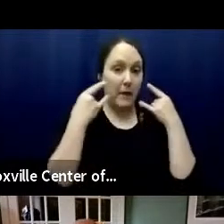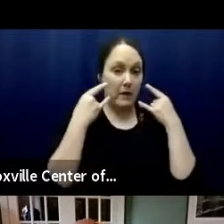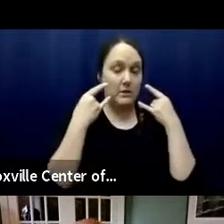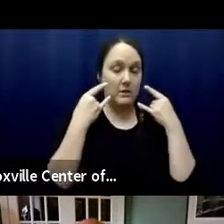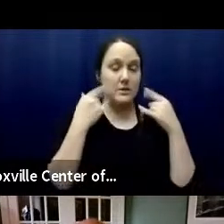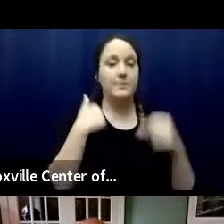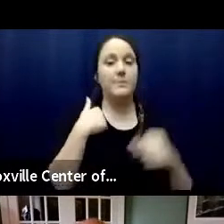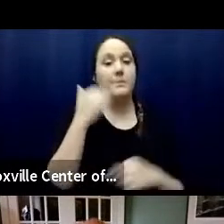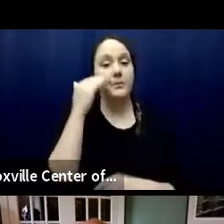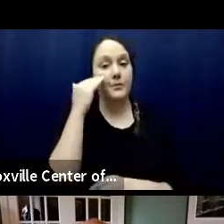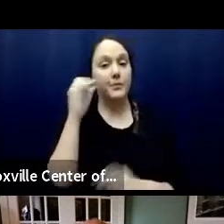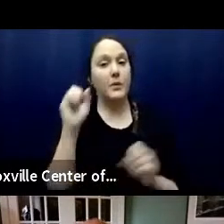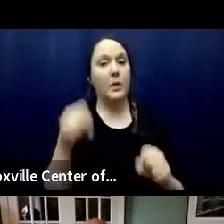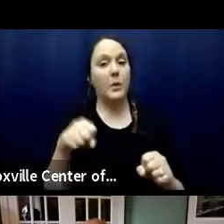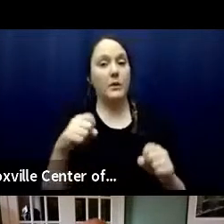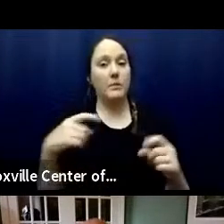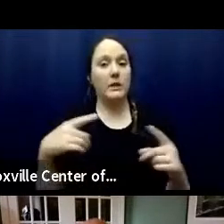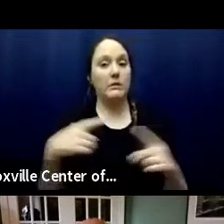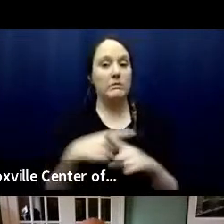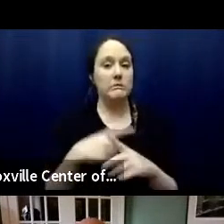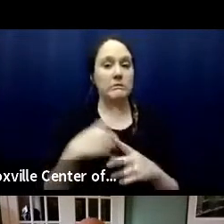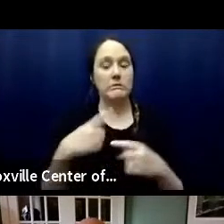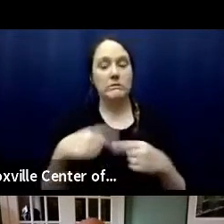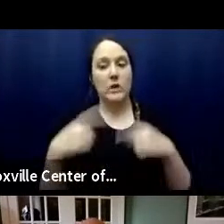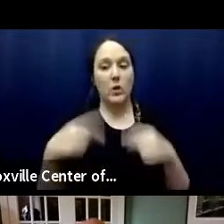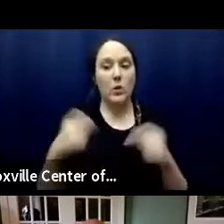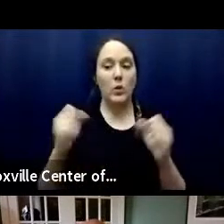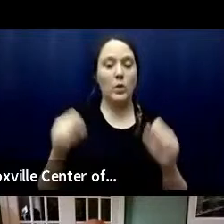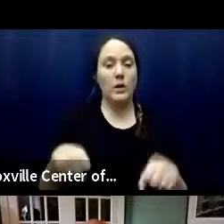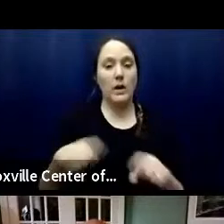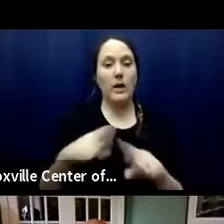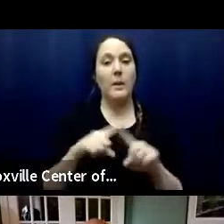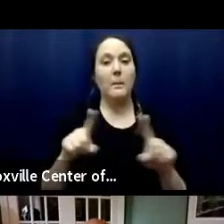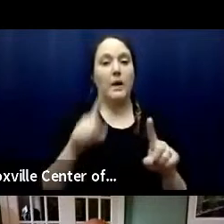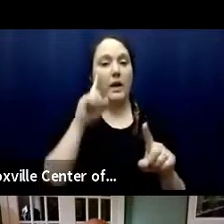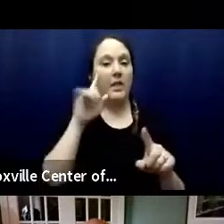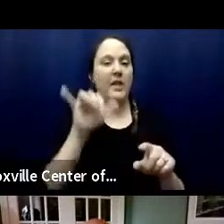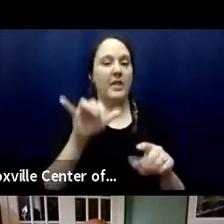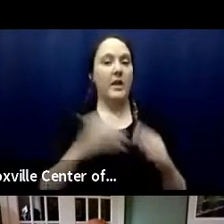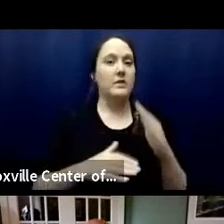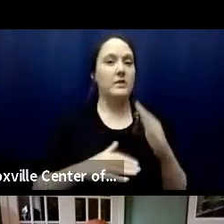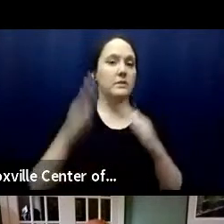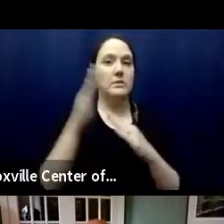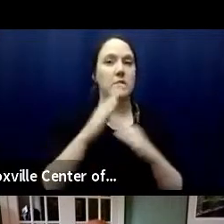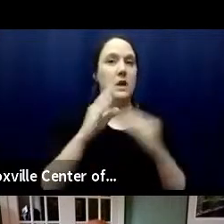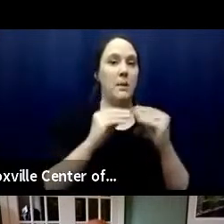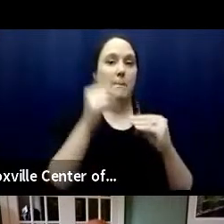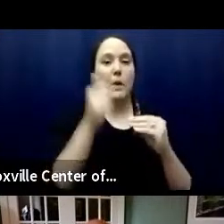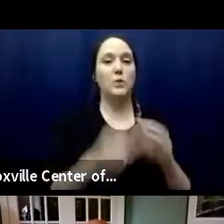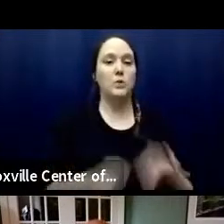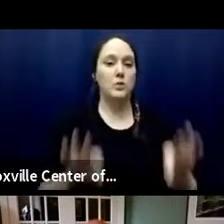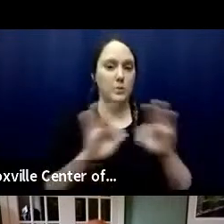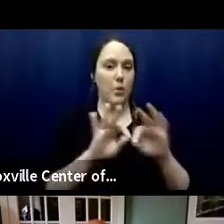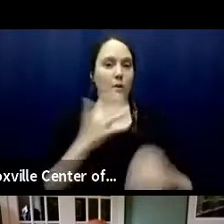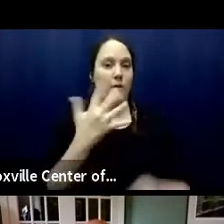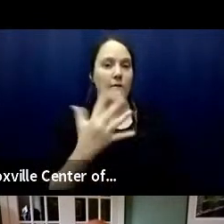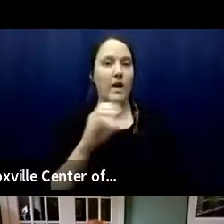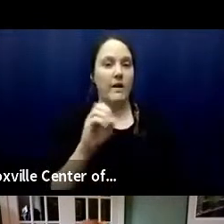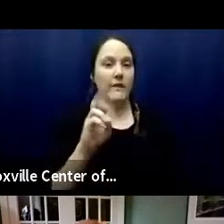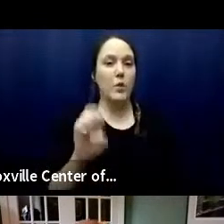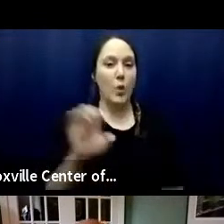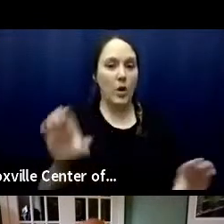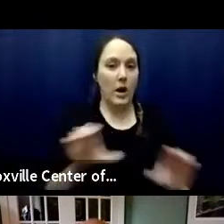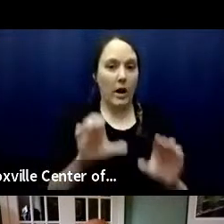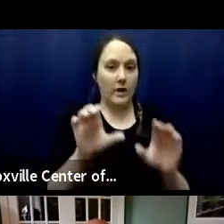it can be controversial, but I've felt like that's the most important of the 5 core actions. And so from a